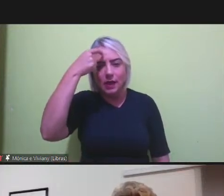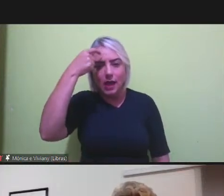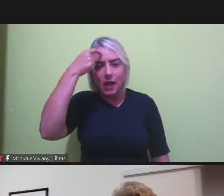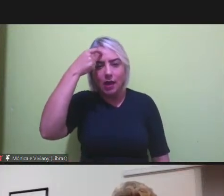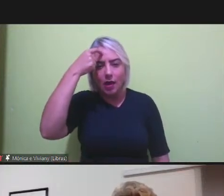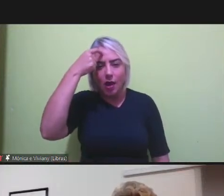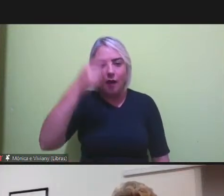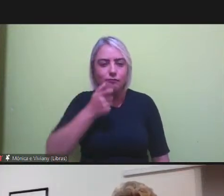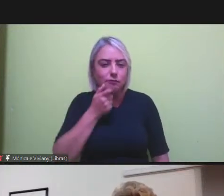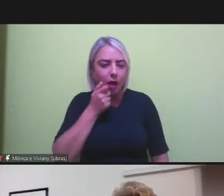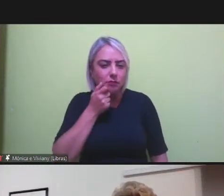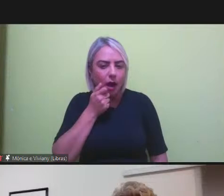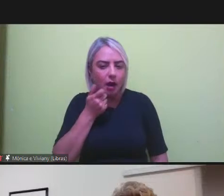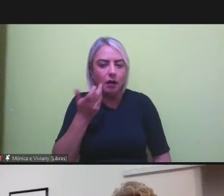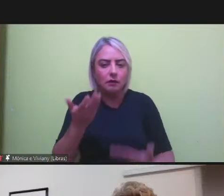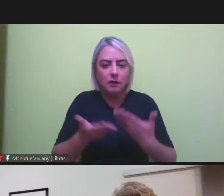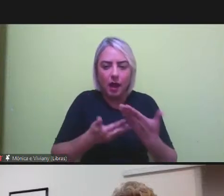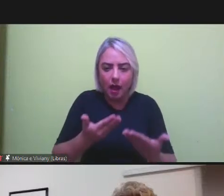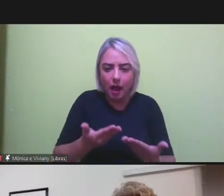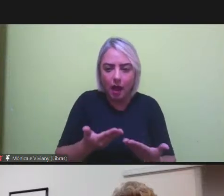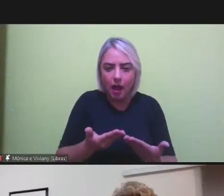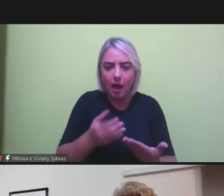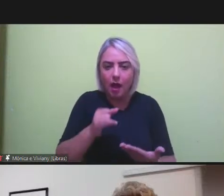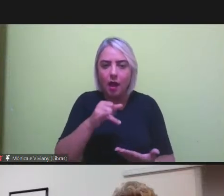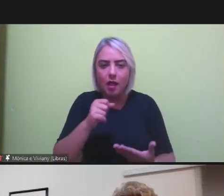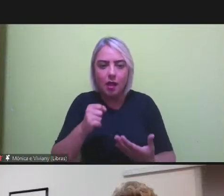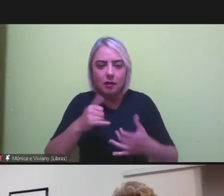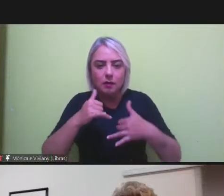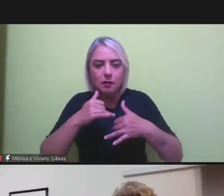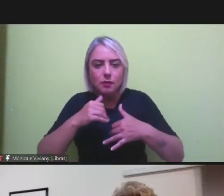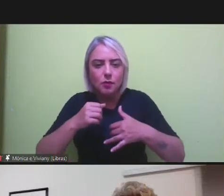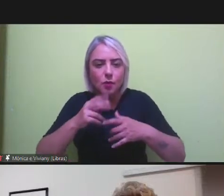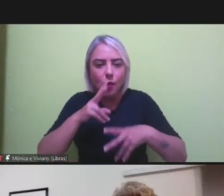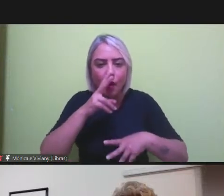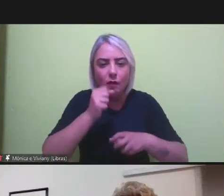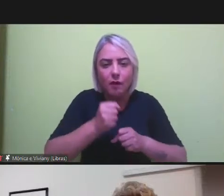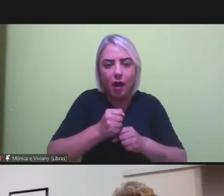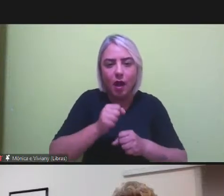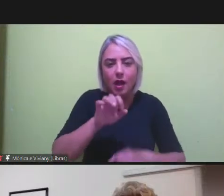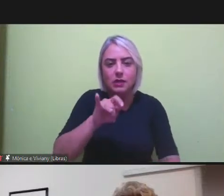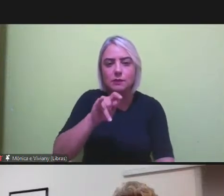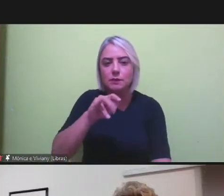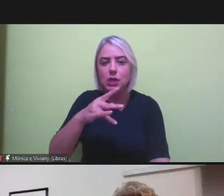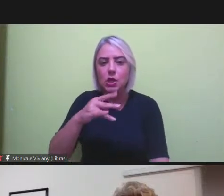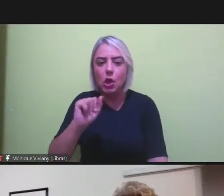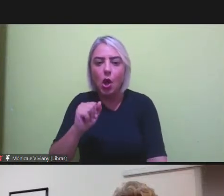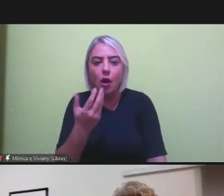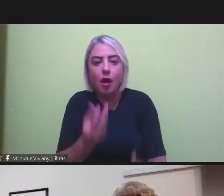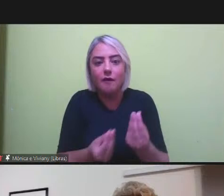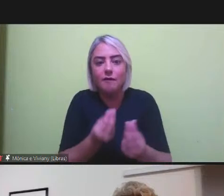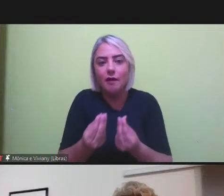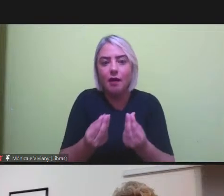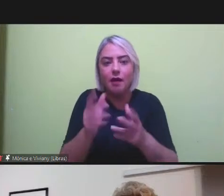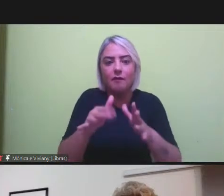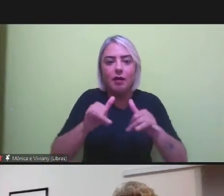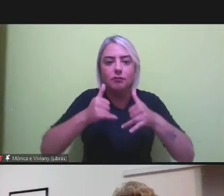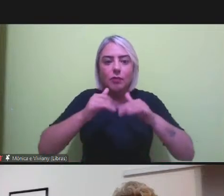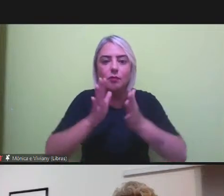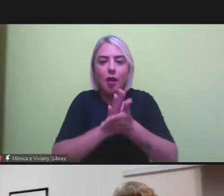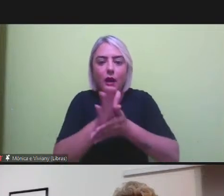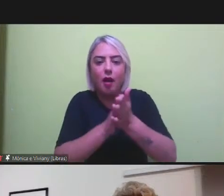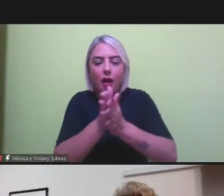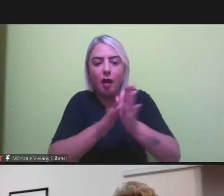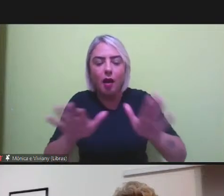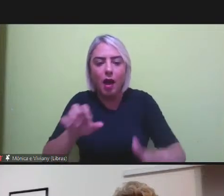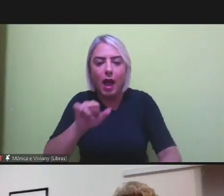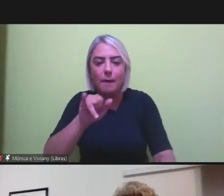conscience in terms of conatos, que é Freud uma or energia, conatus, como which is an Spinoza energy fala, ou então that uma forma Spinoza mais energética, mentions, como a or Marina an mencionava, energetic